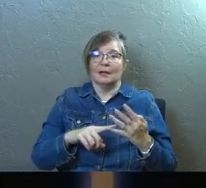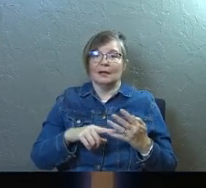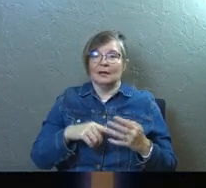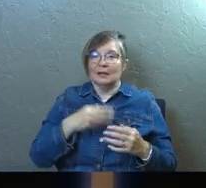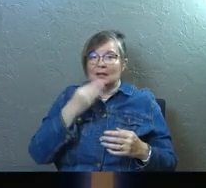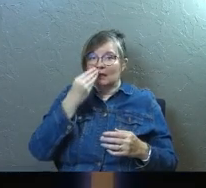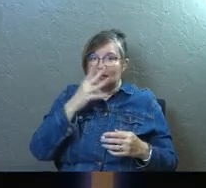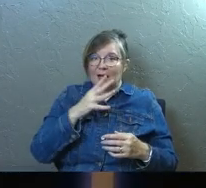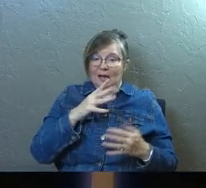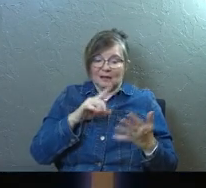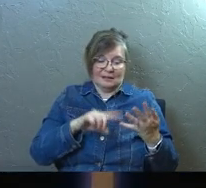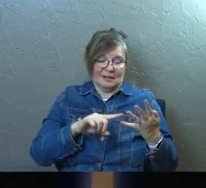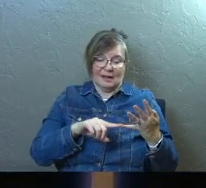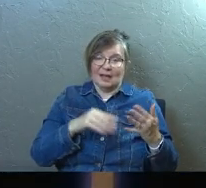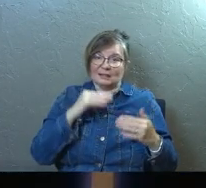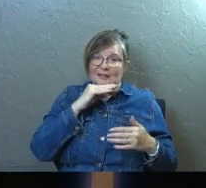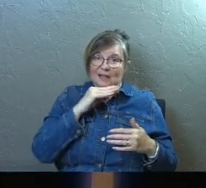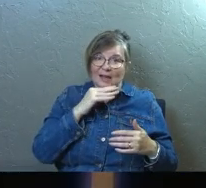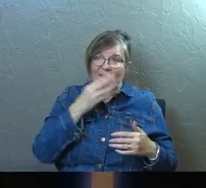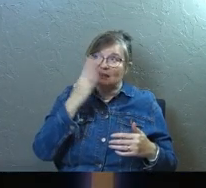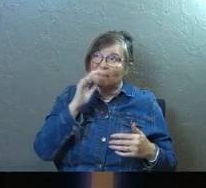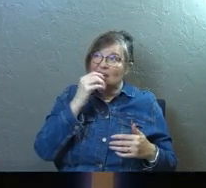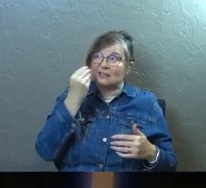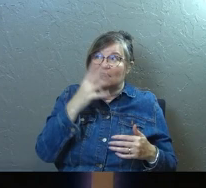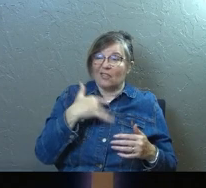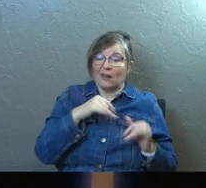stuck here forever.